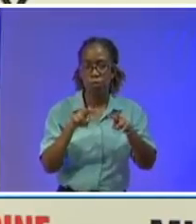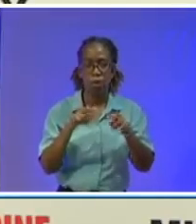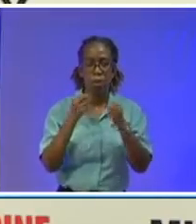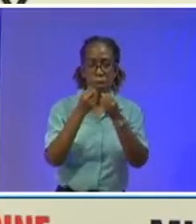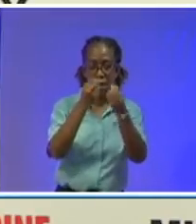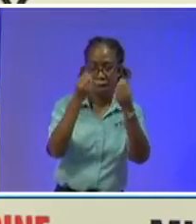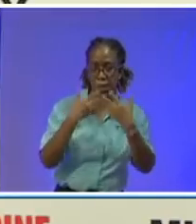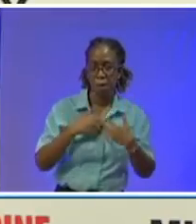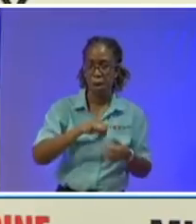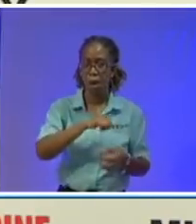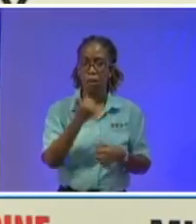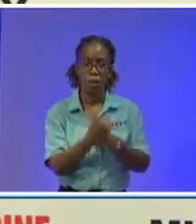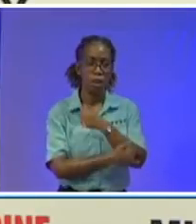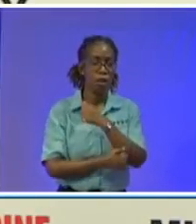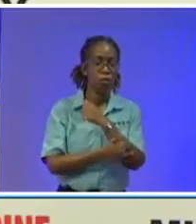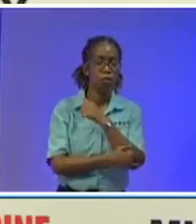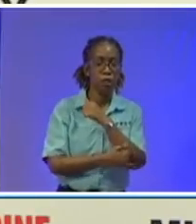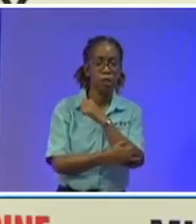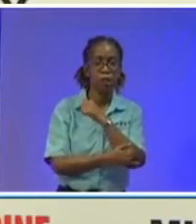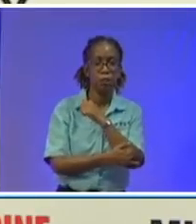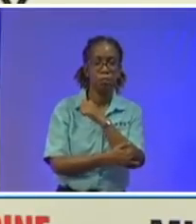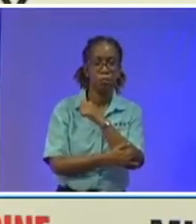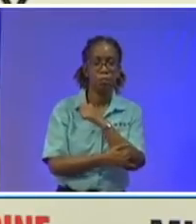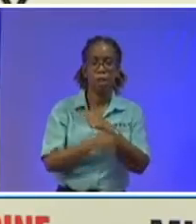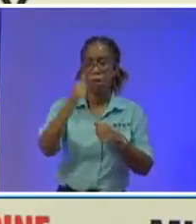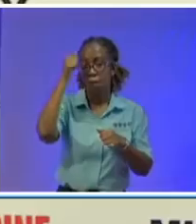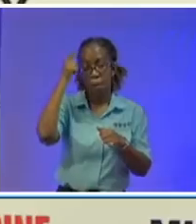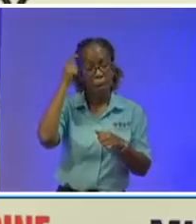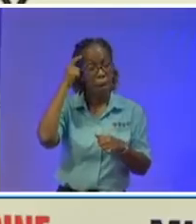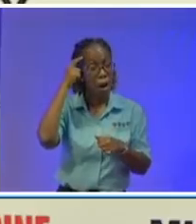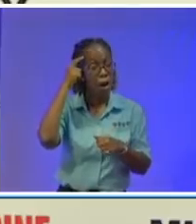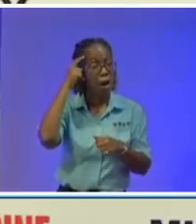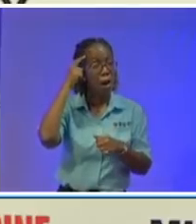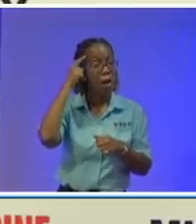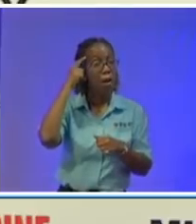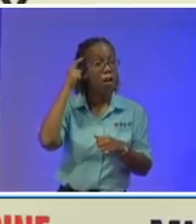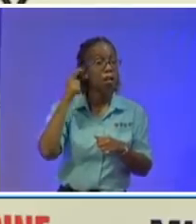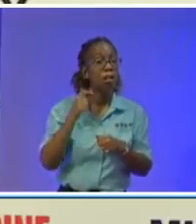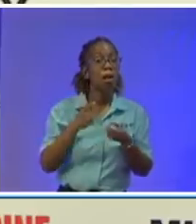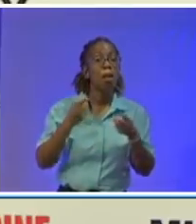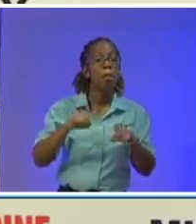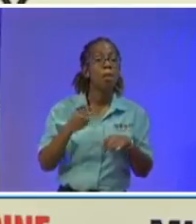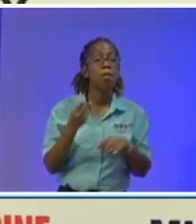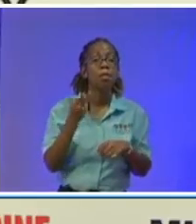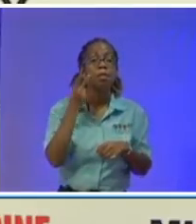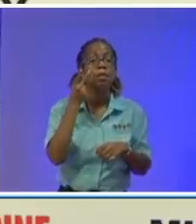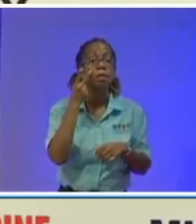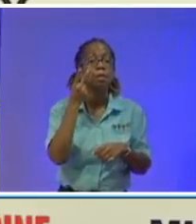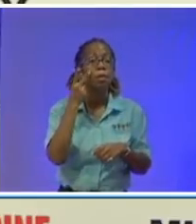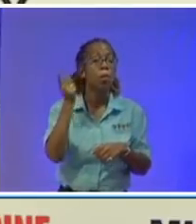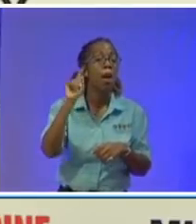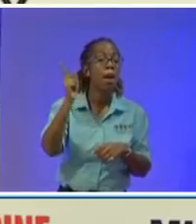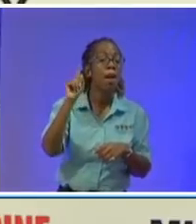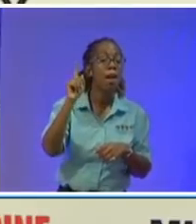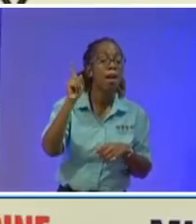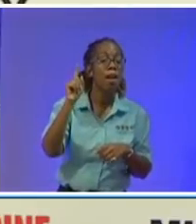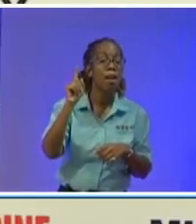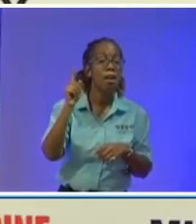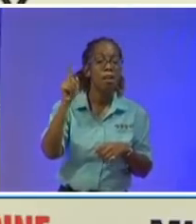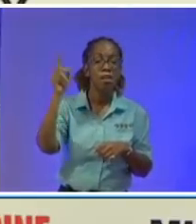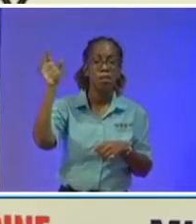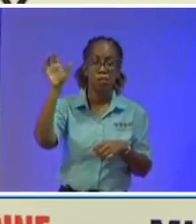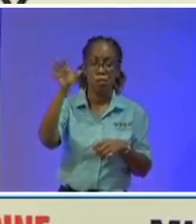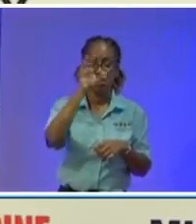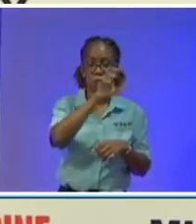have to bear in mind that the majority of cases of this particular variant so far is being highlighted in that particular area of South